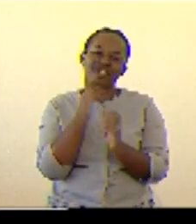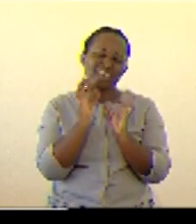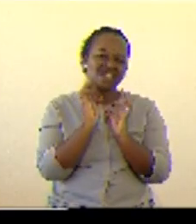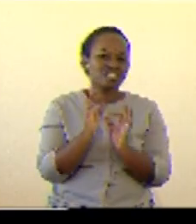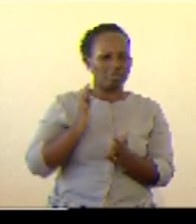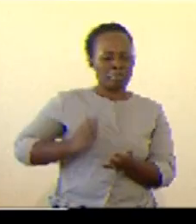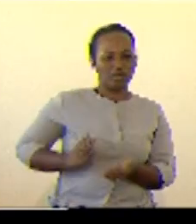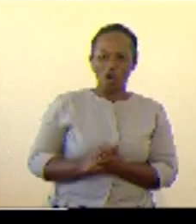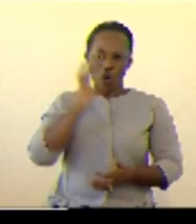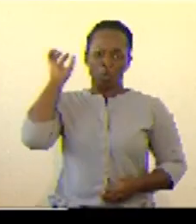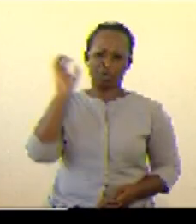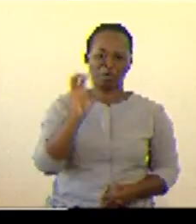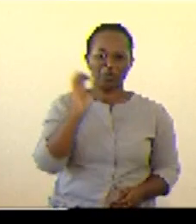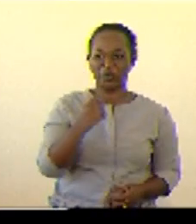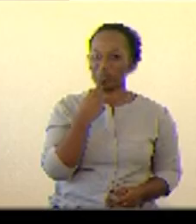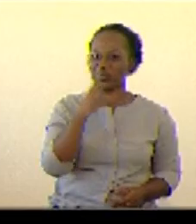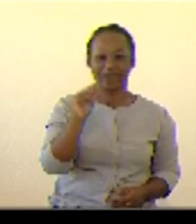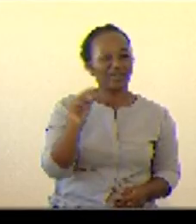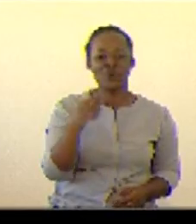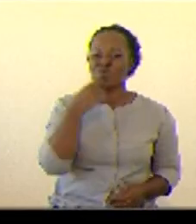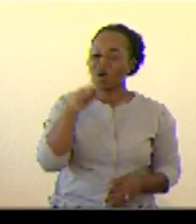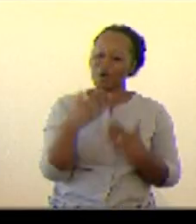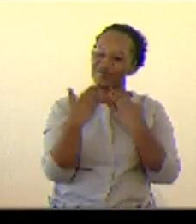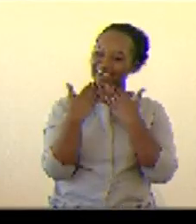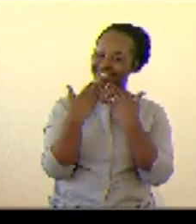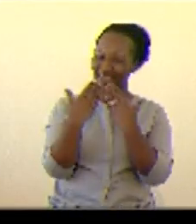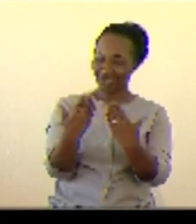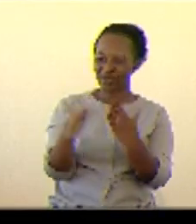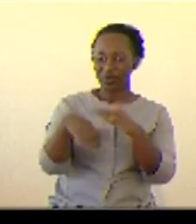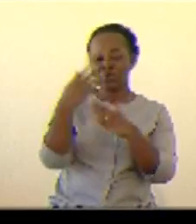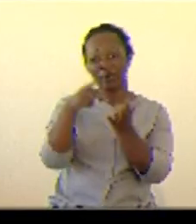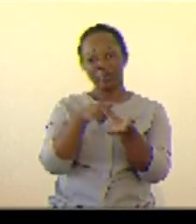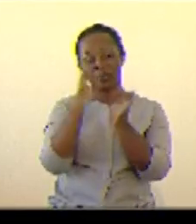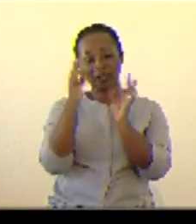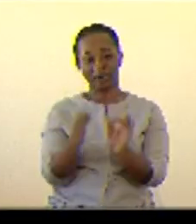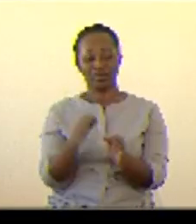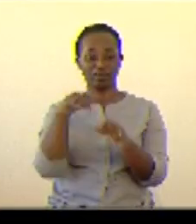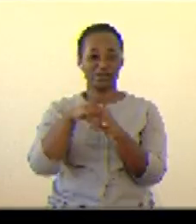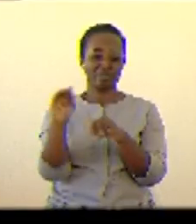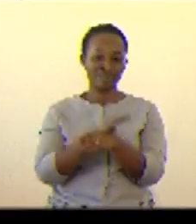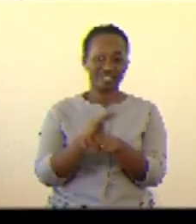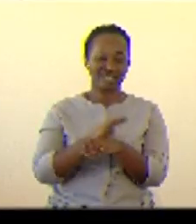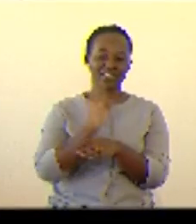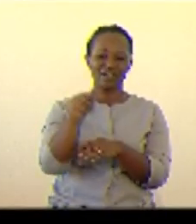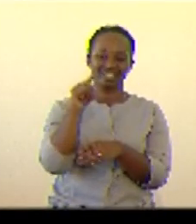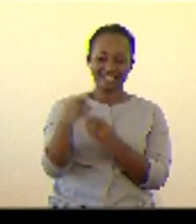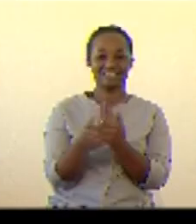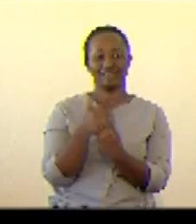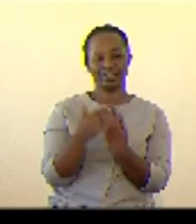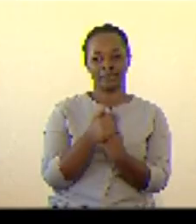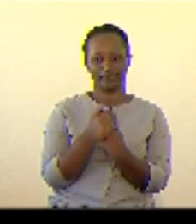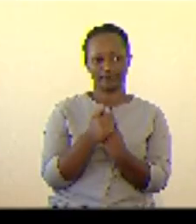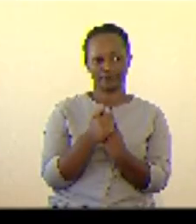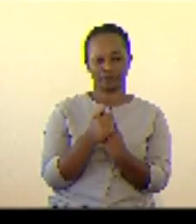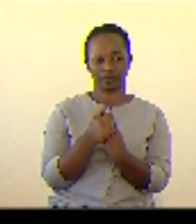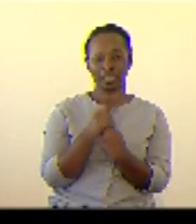not rudely. You have to say thank you after paying for the goods bought from your business. So that is some care. So